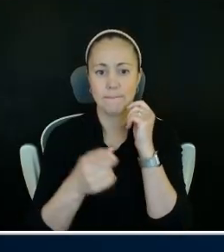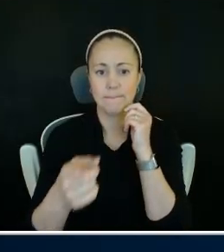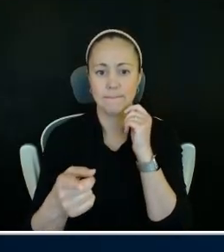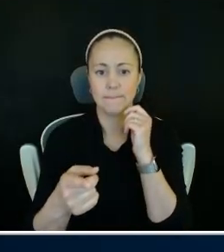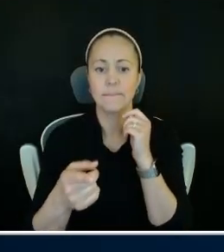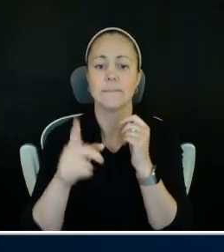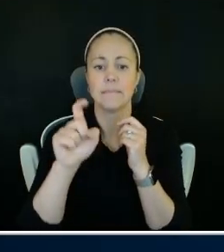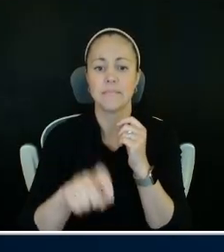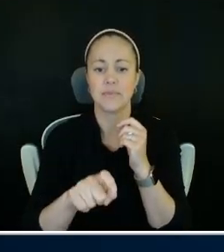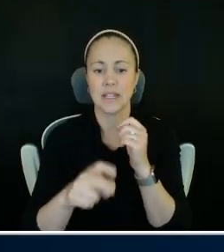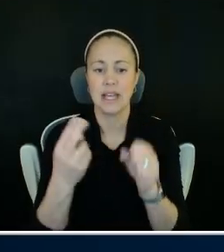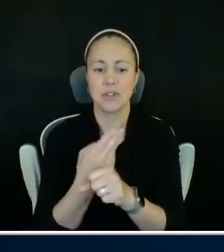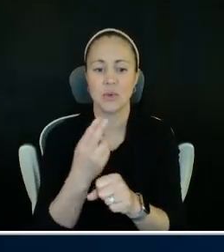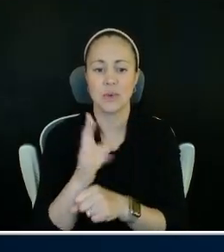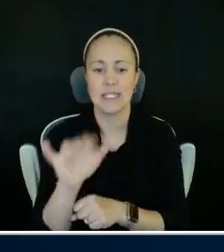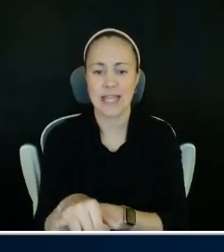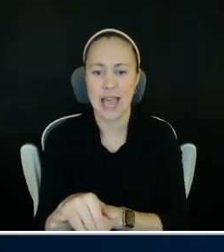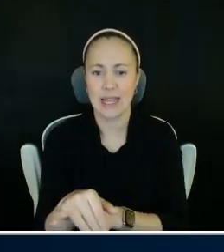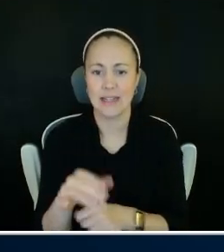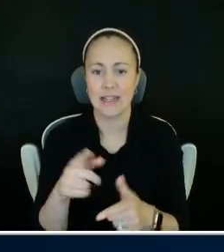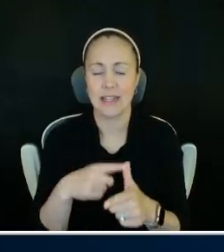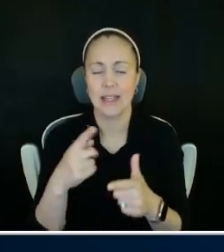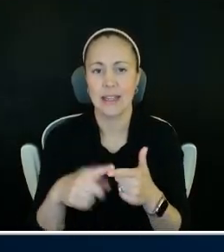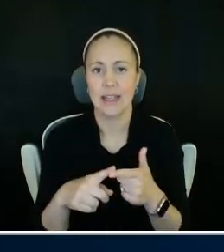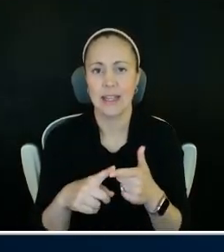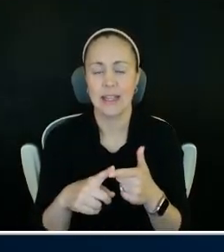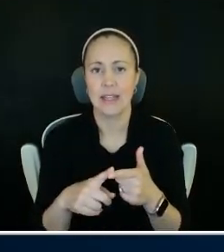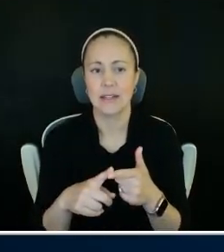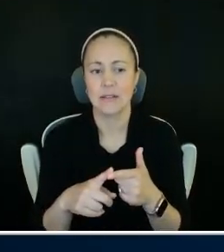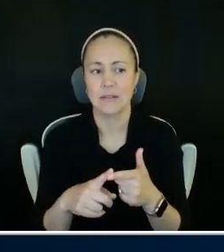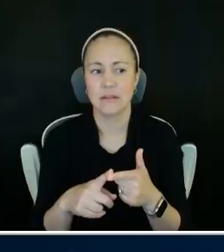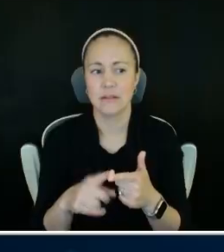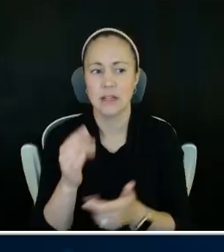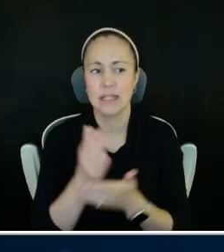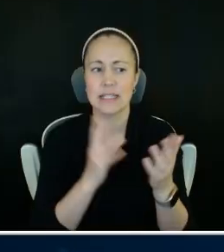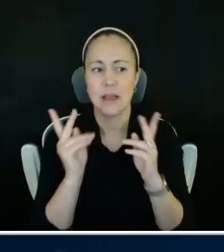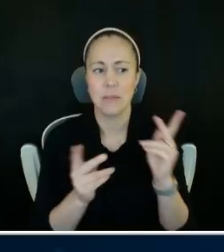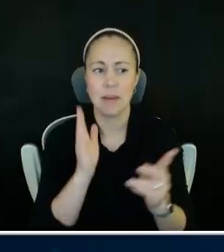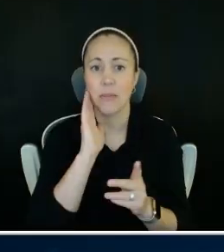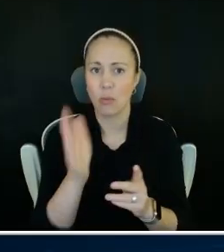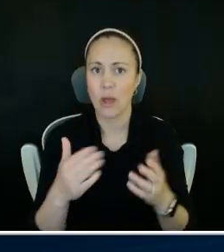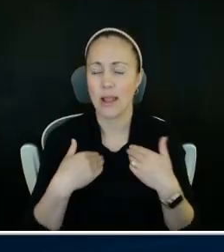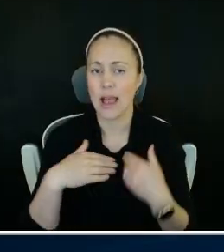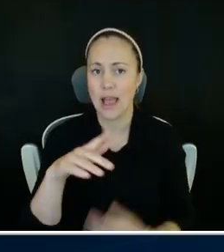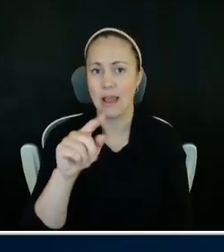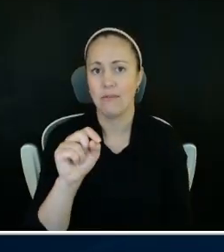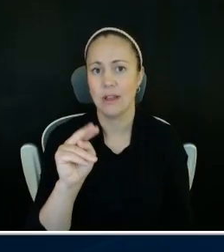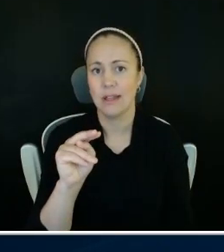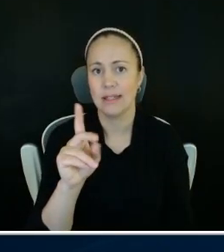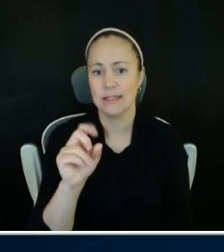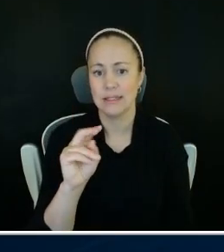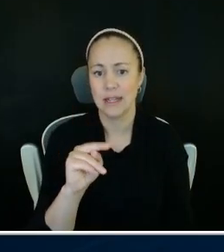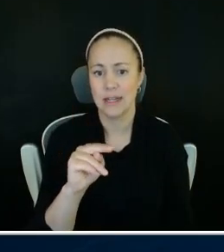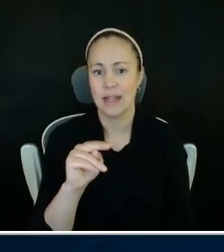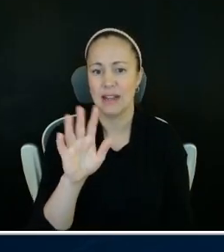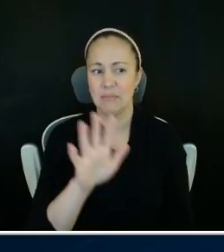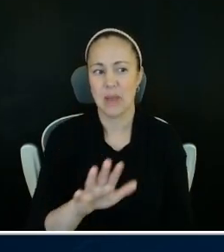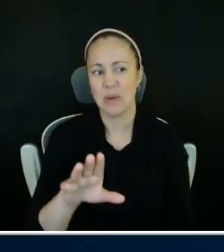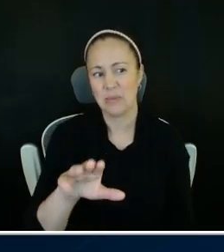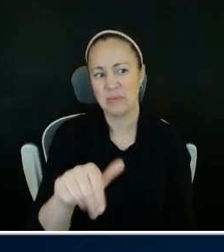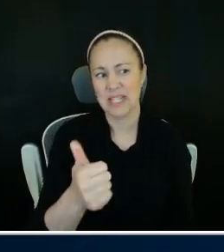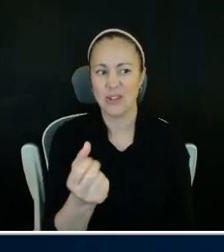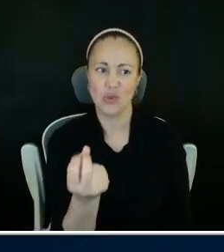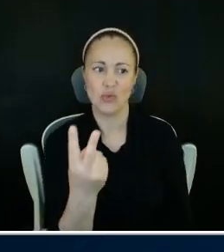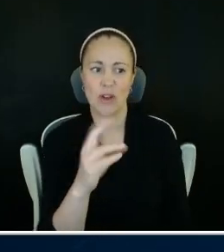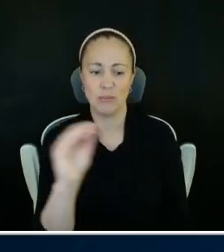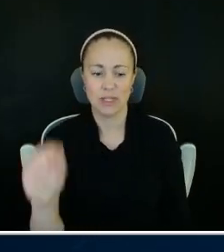longus. There are some people that don't have that, probably about 10 to 12% of the